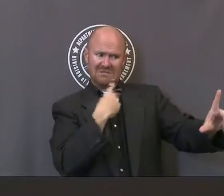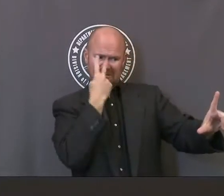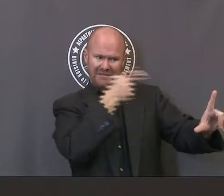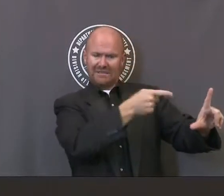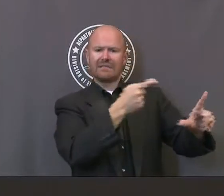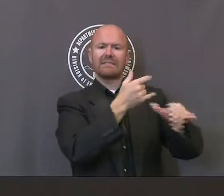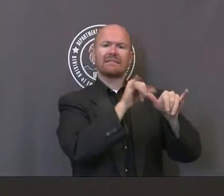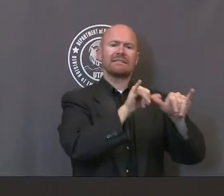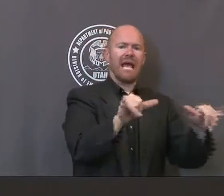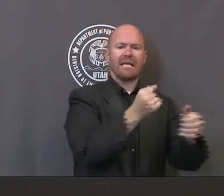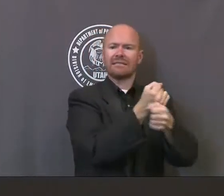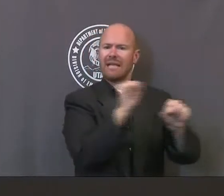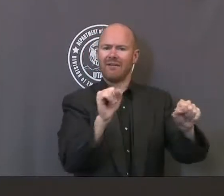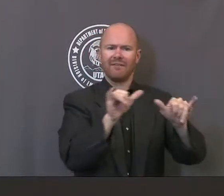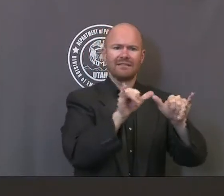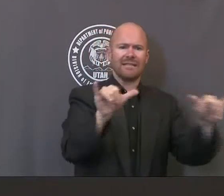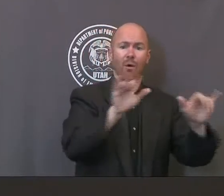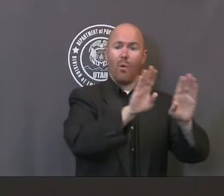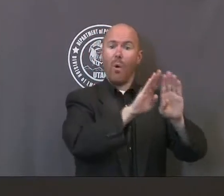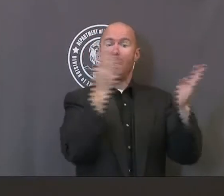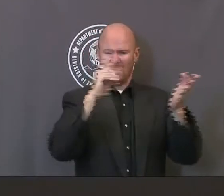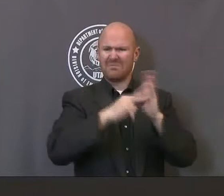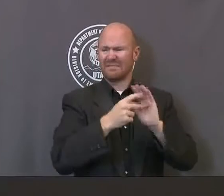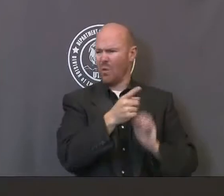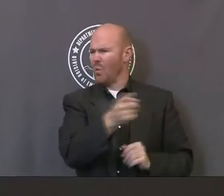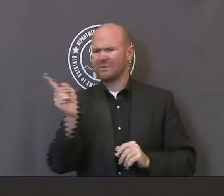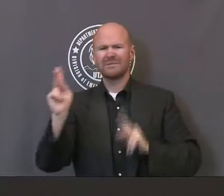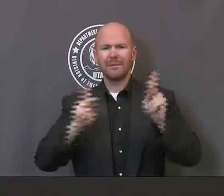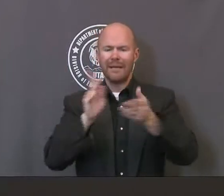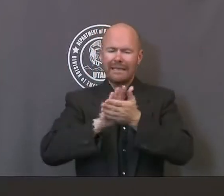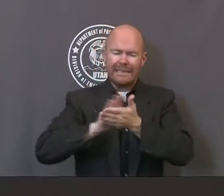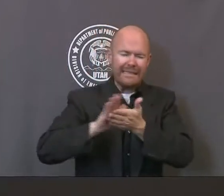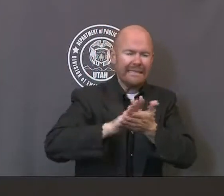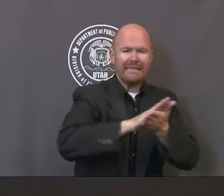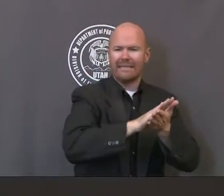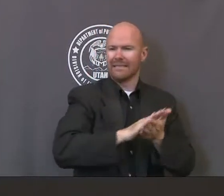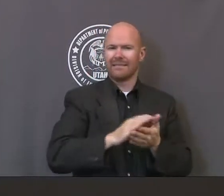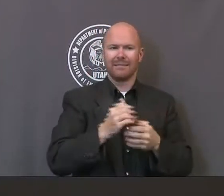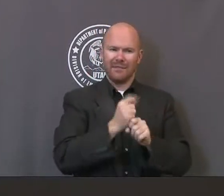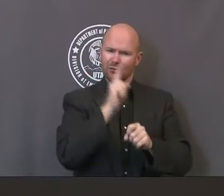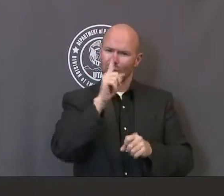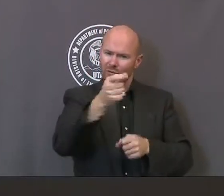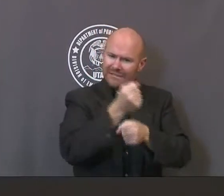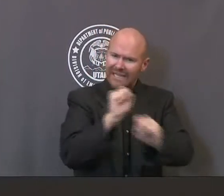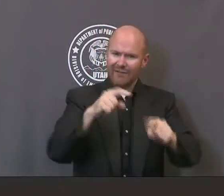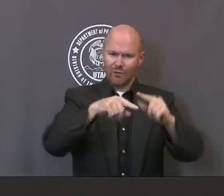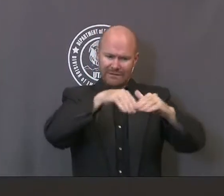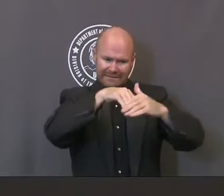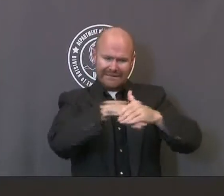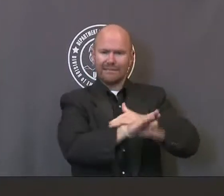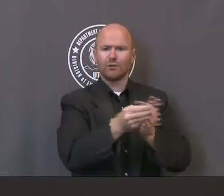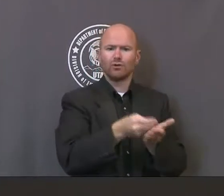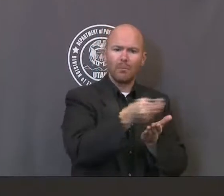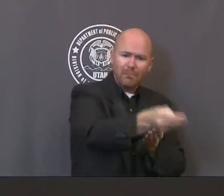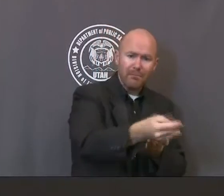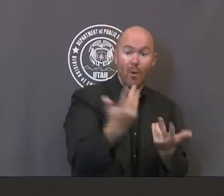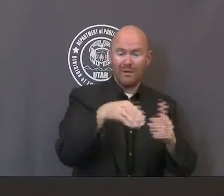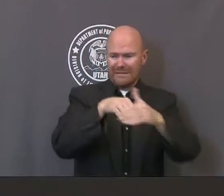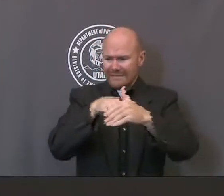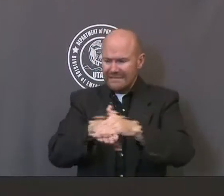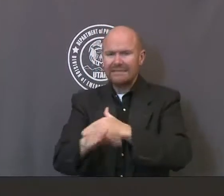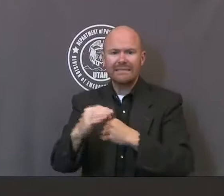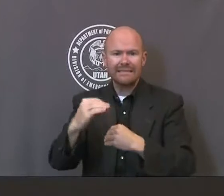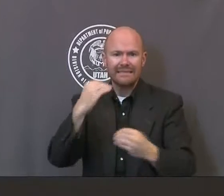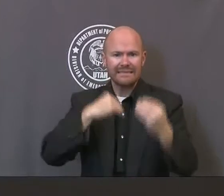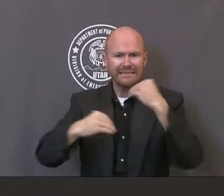can count on that organization as practicing certain protocol in creating a safe place to shop or to eat. There are